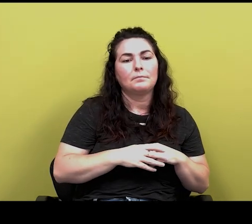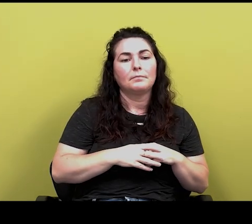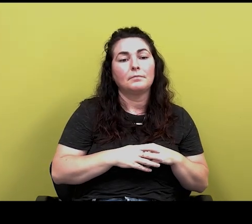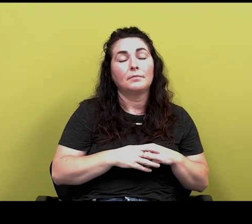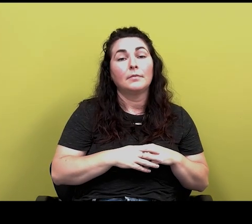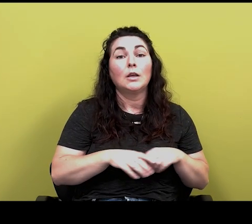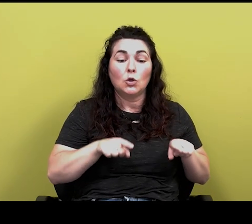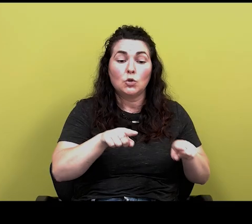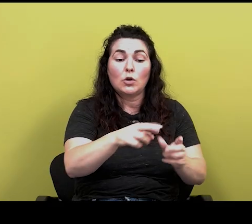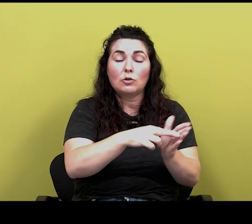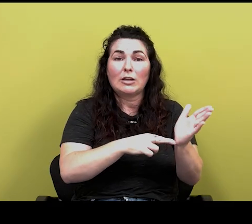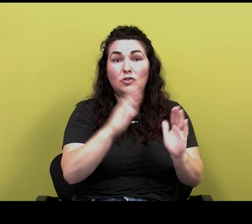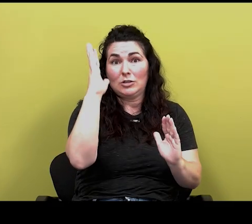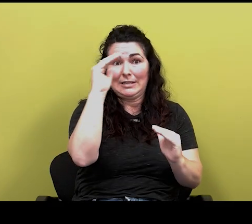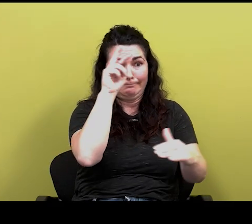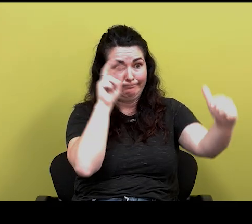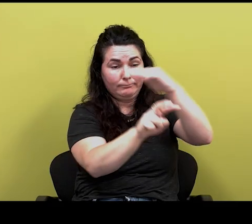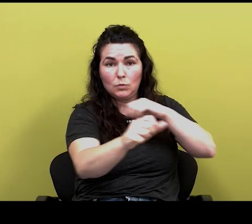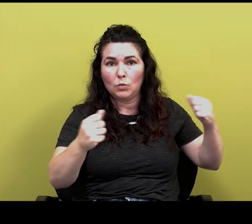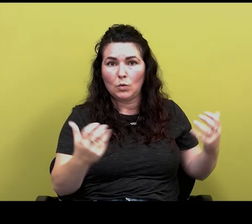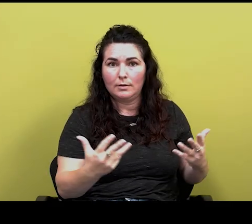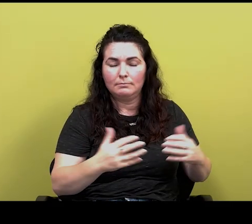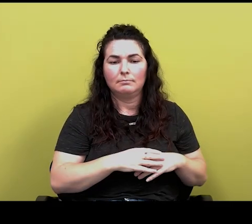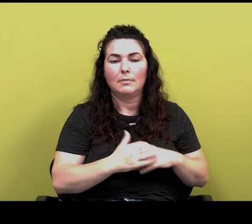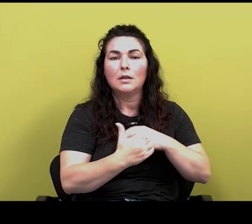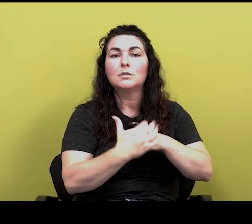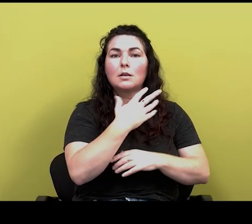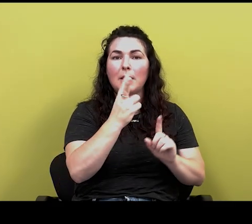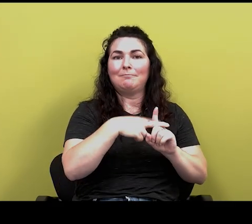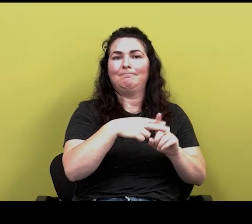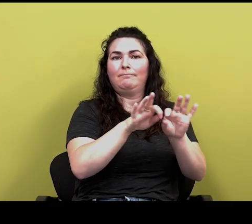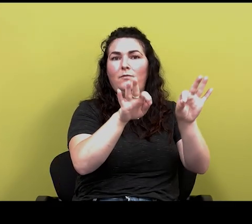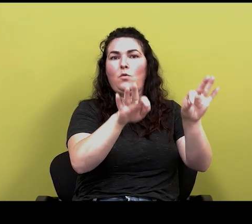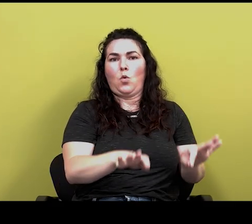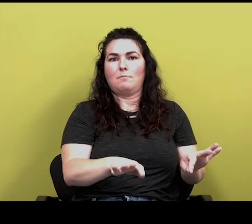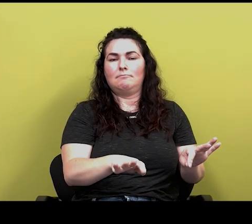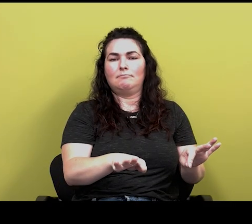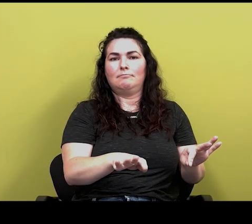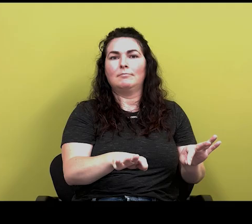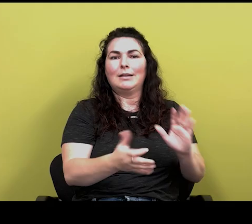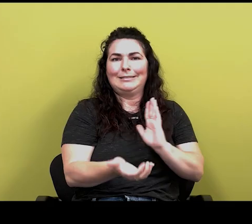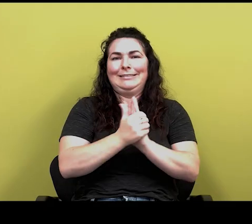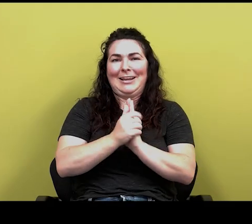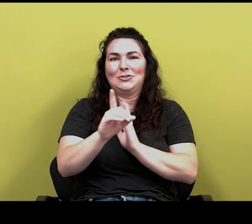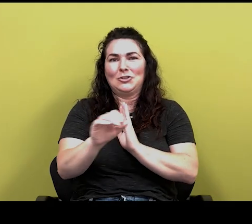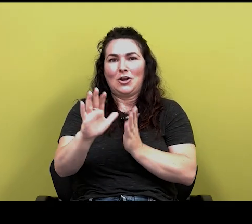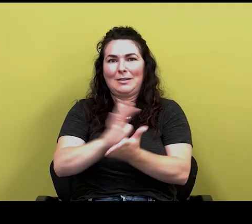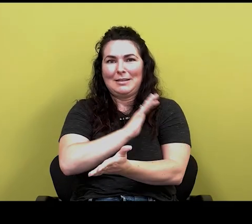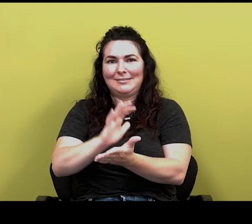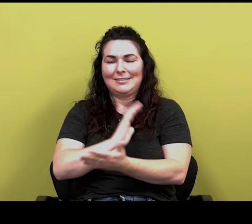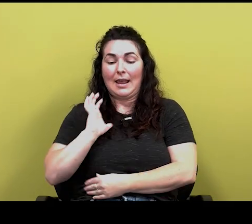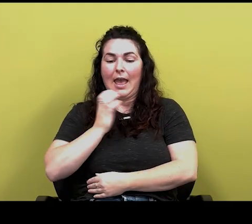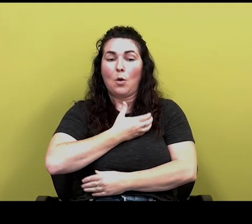What to expect when registering. So after submitting your application and all required documents, our application team will review